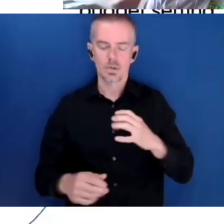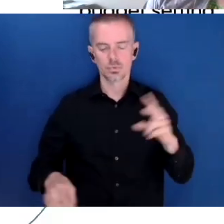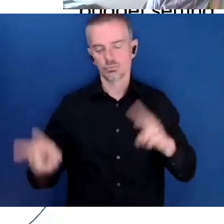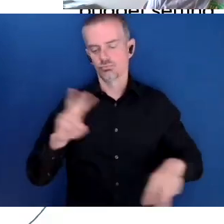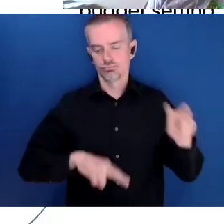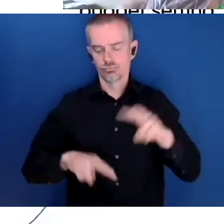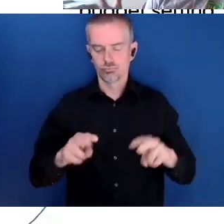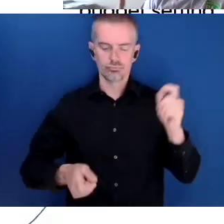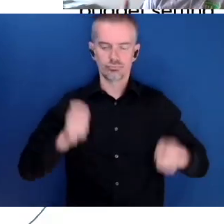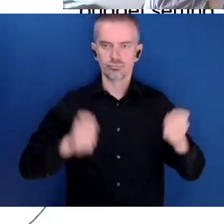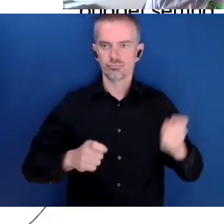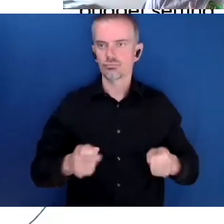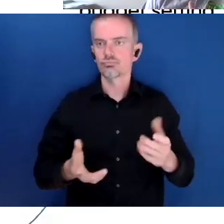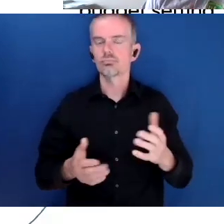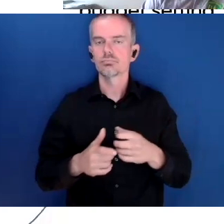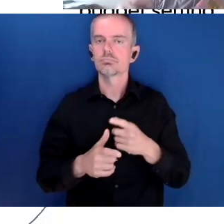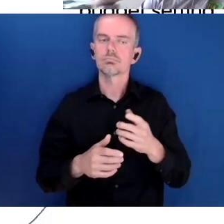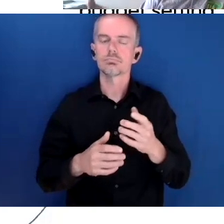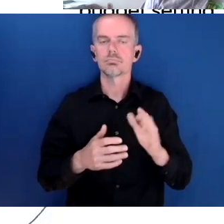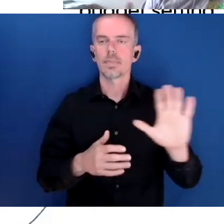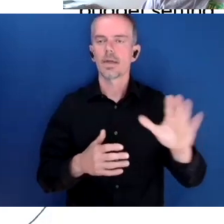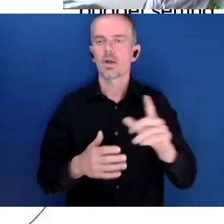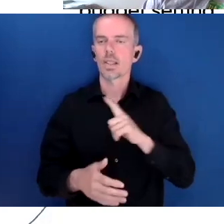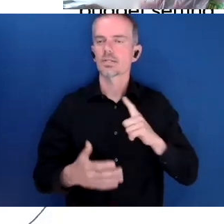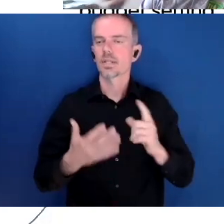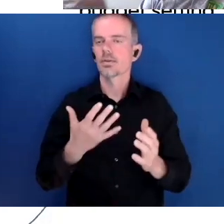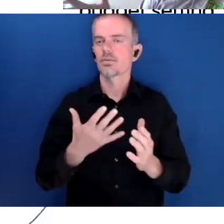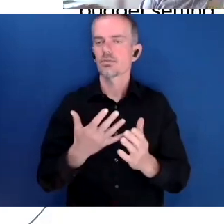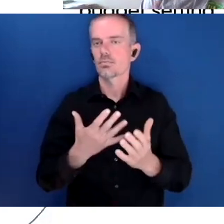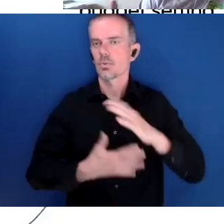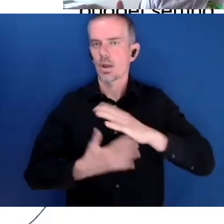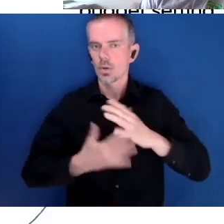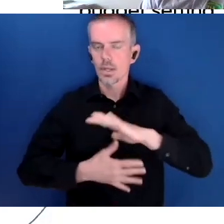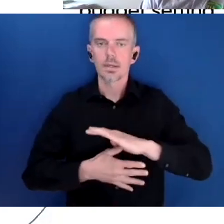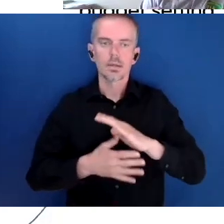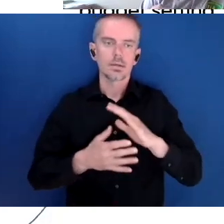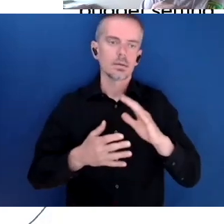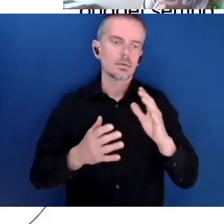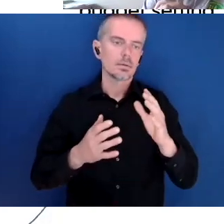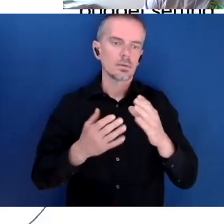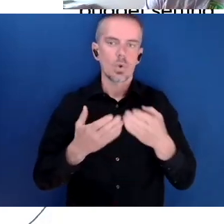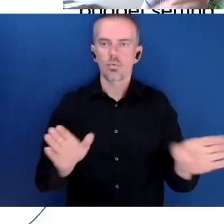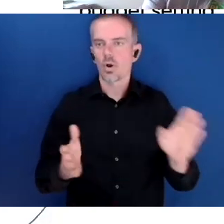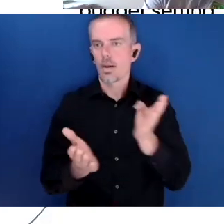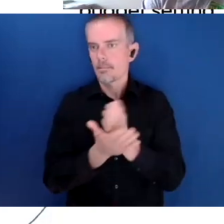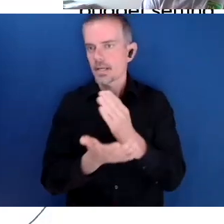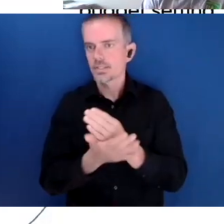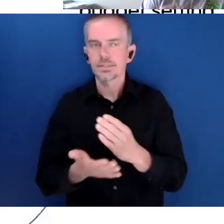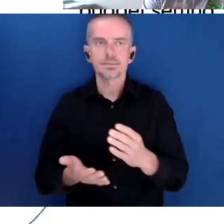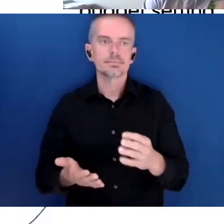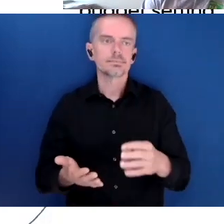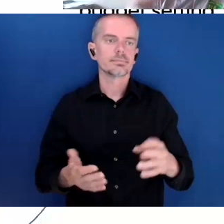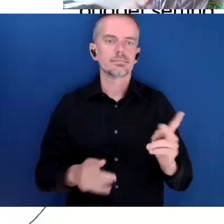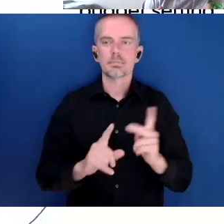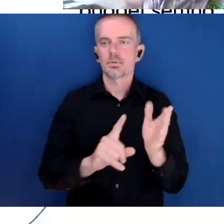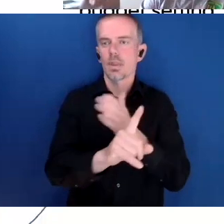and they will change their legislative priorities, the overall budget. Stakeholder groups can go to their Congress people